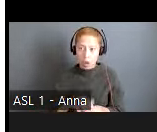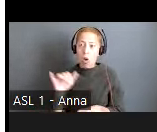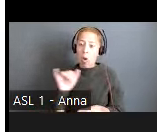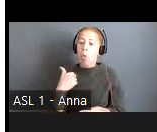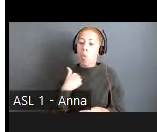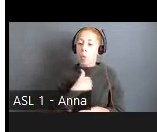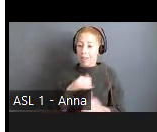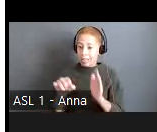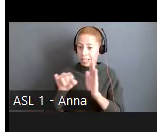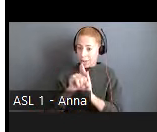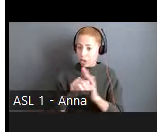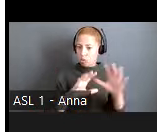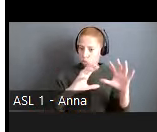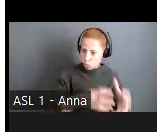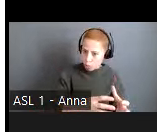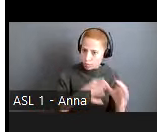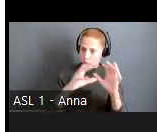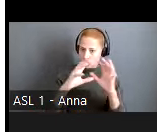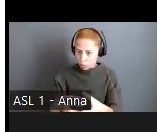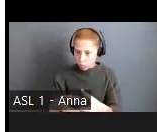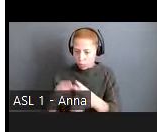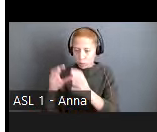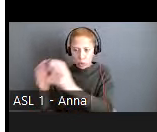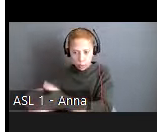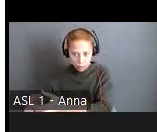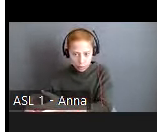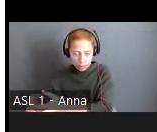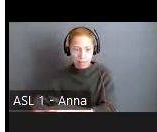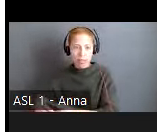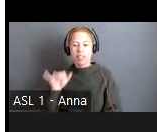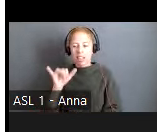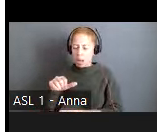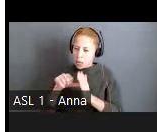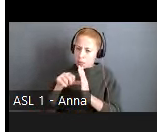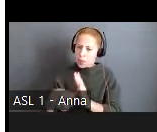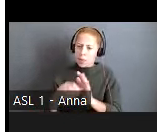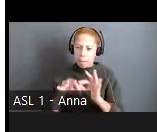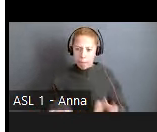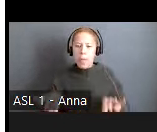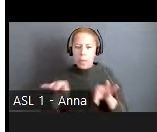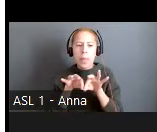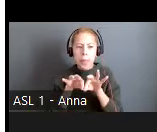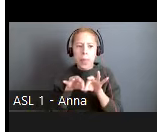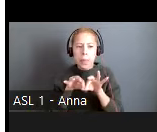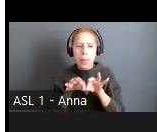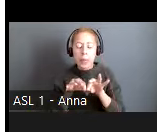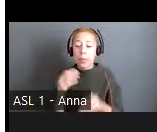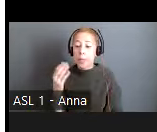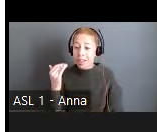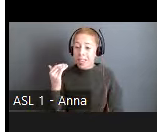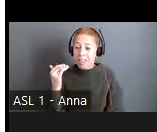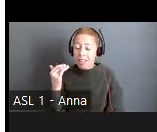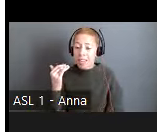a particular spotlight in our reports. And that's important too, because we wanted to recognize that not